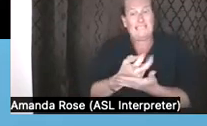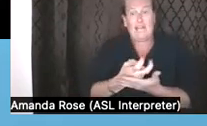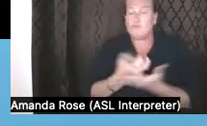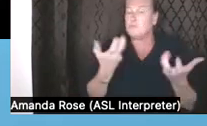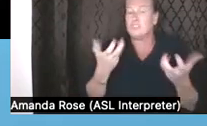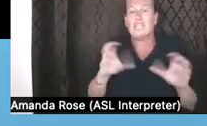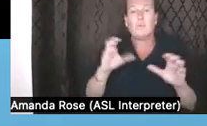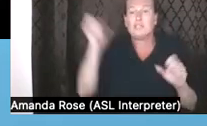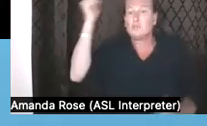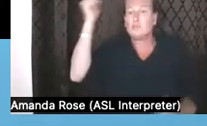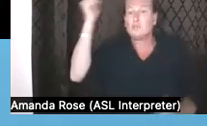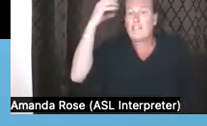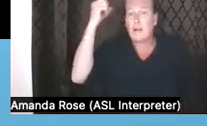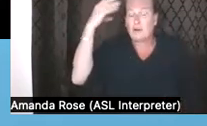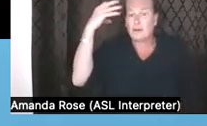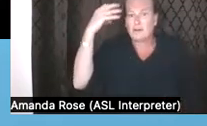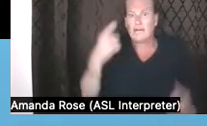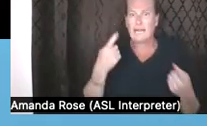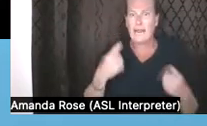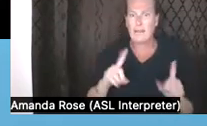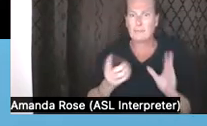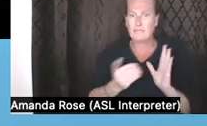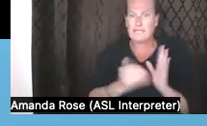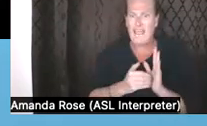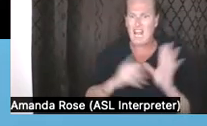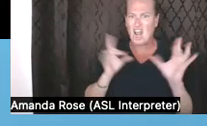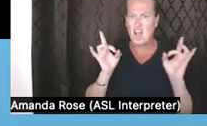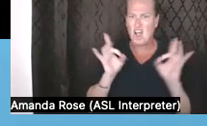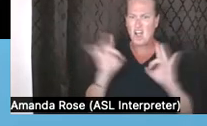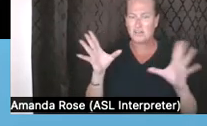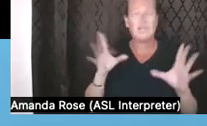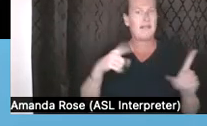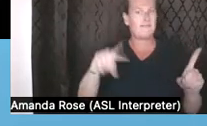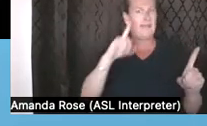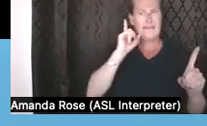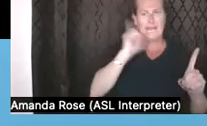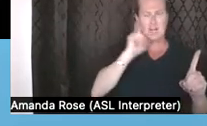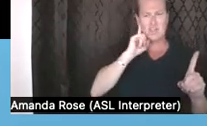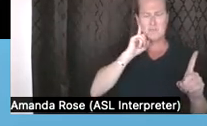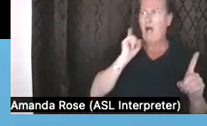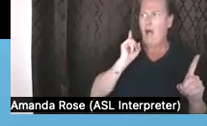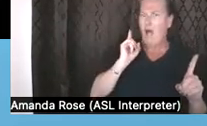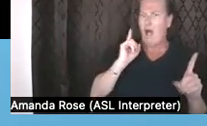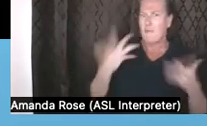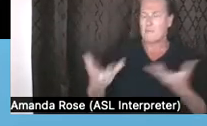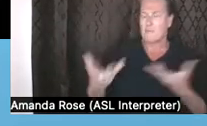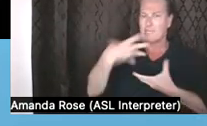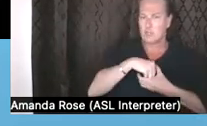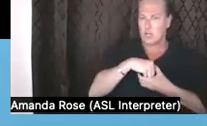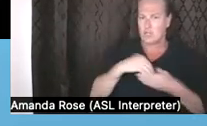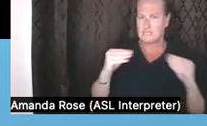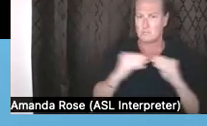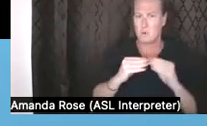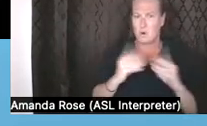shower. Can you believe it? It happened again. They are aware and they hear those things, and then they may internalize those things more. So once that behavior